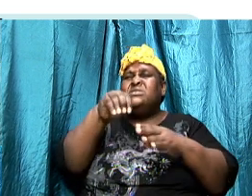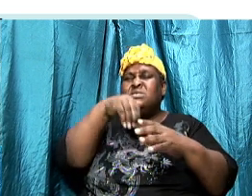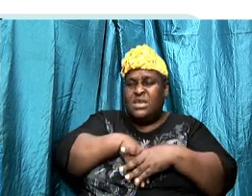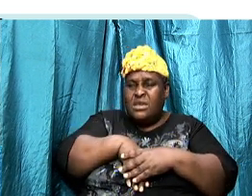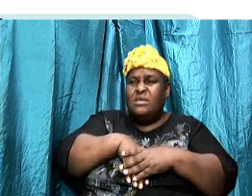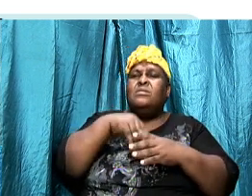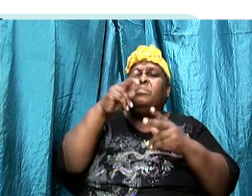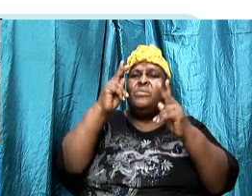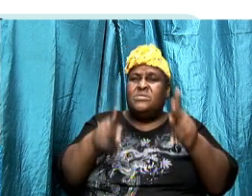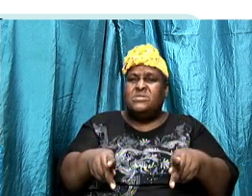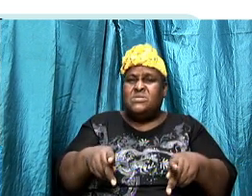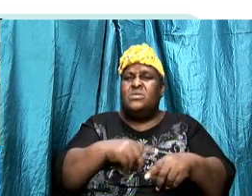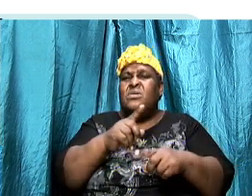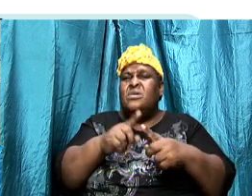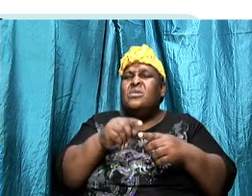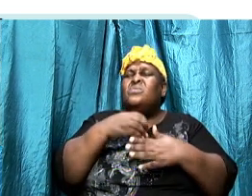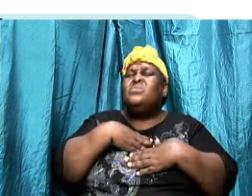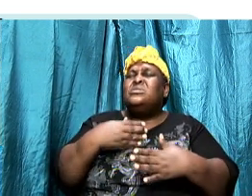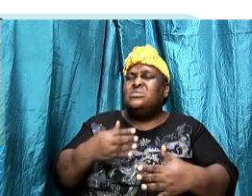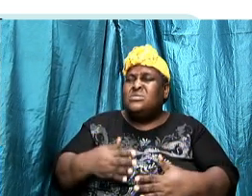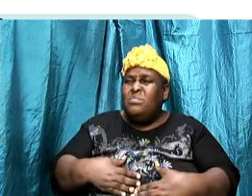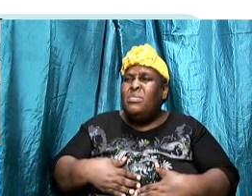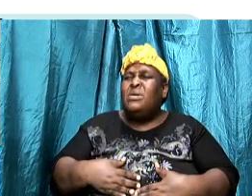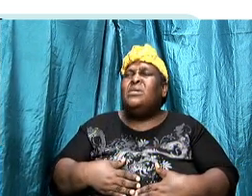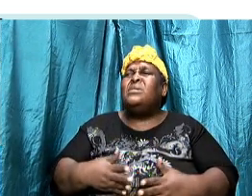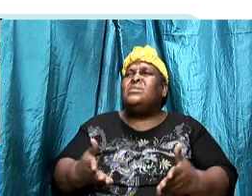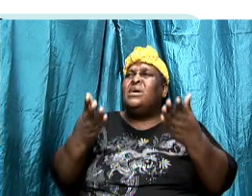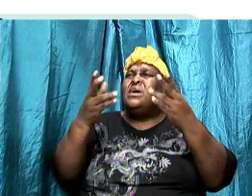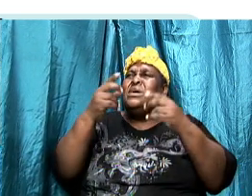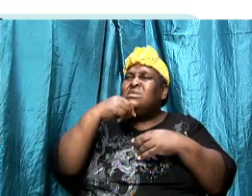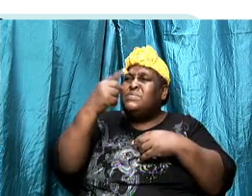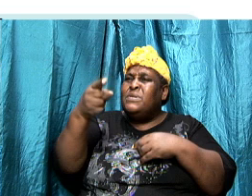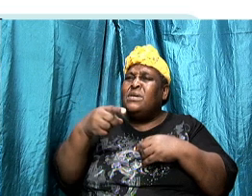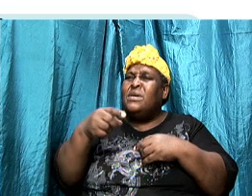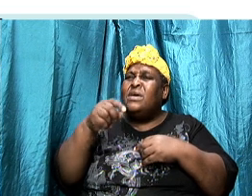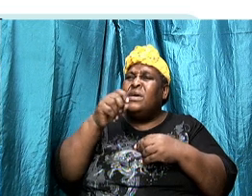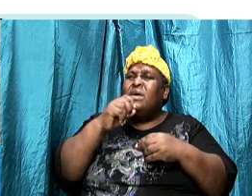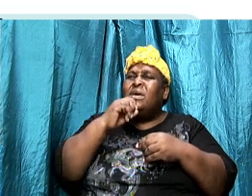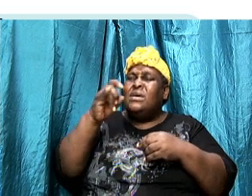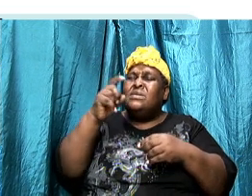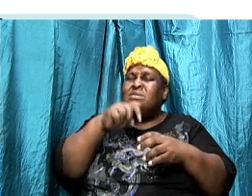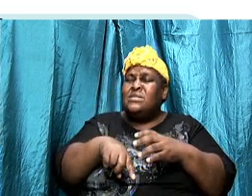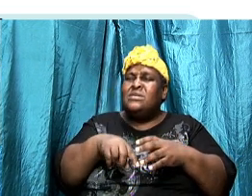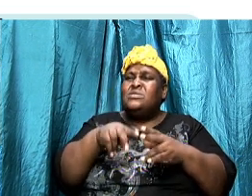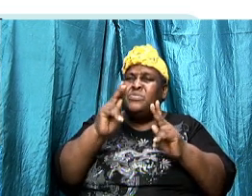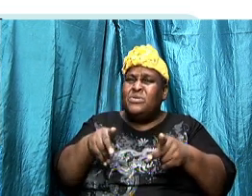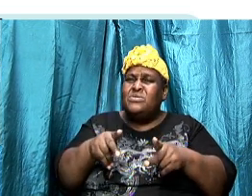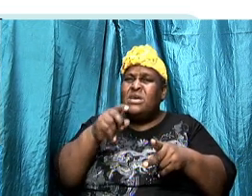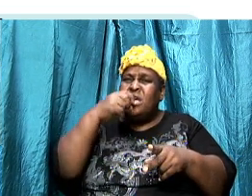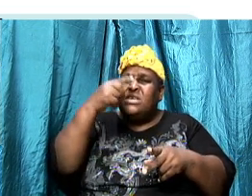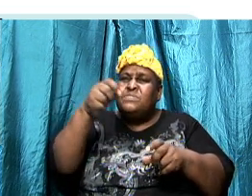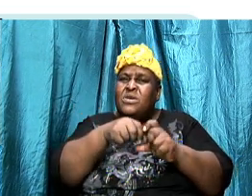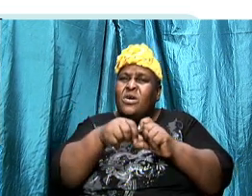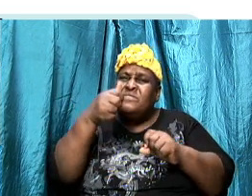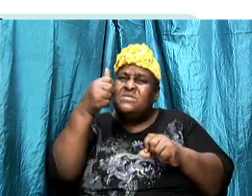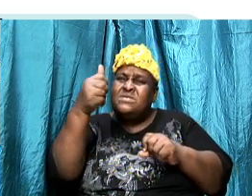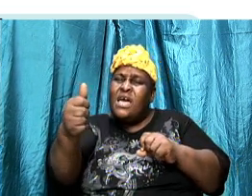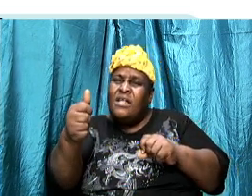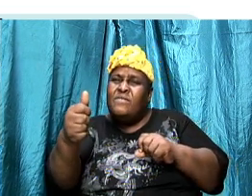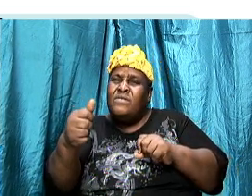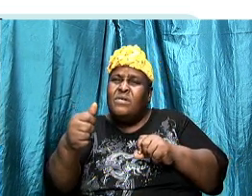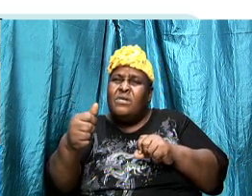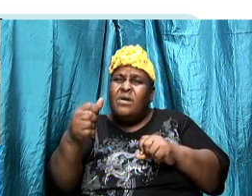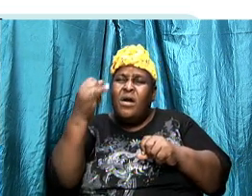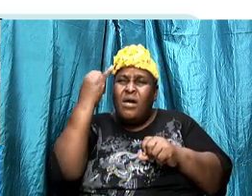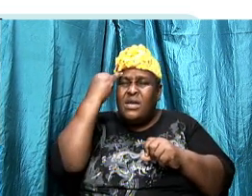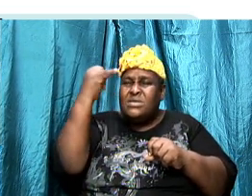So when someone get up and speak, he's able to tell, is this person speaking of self? Or is this person being